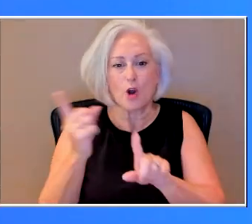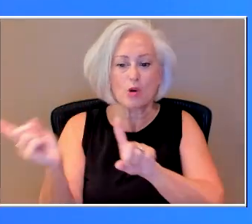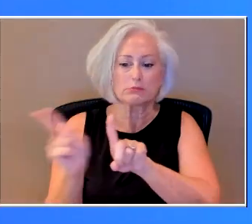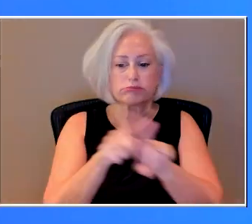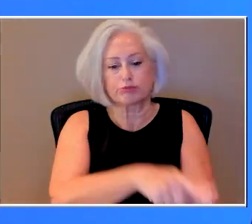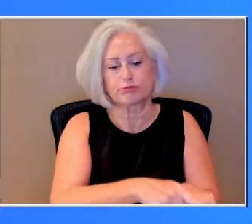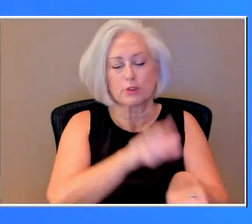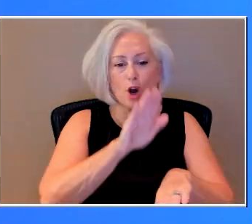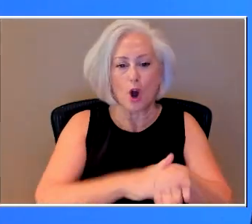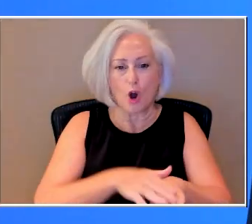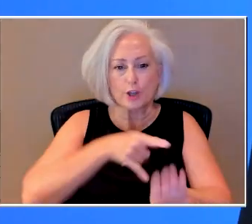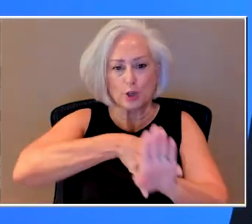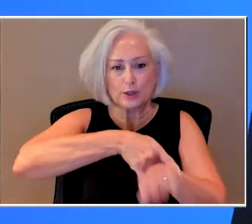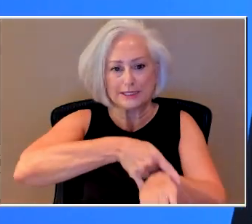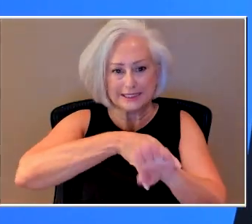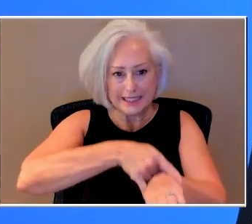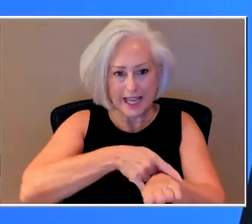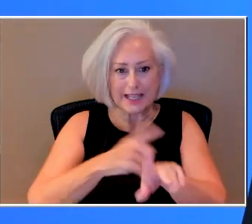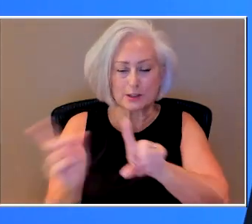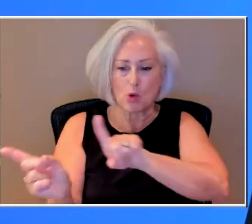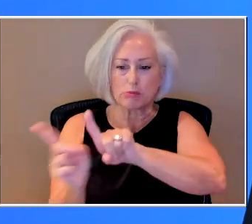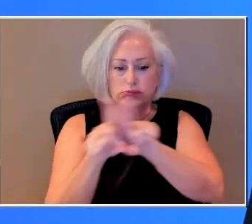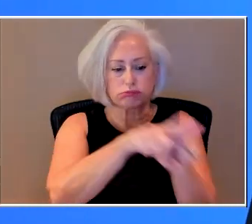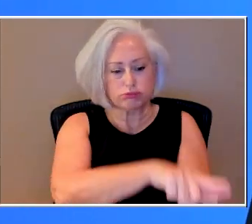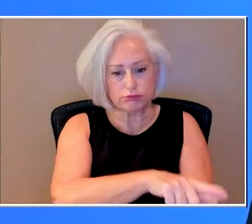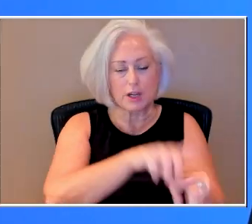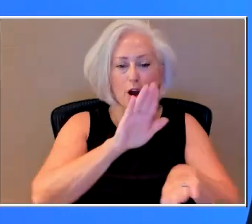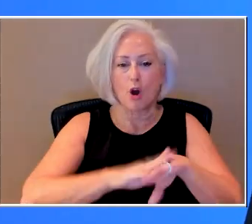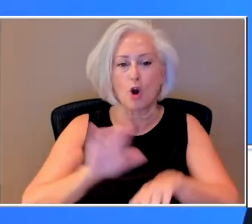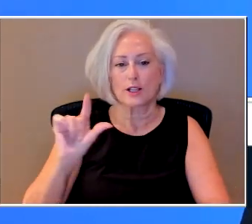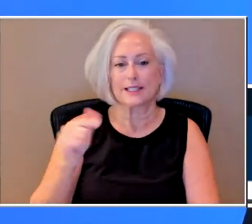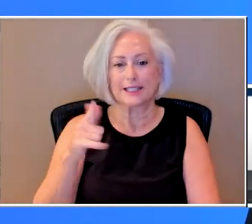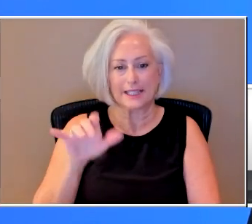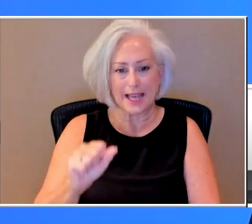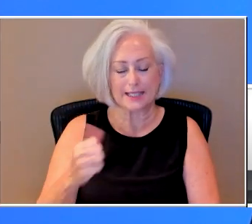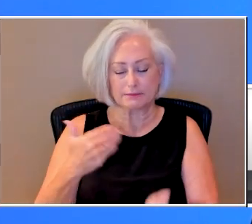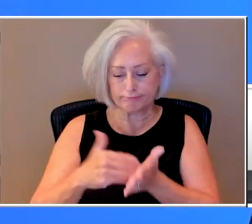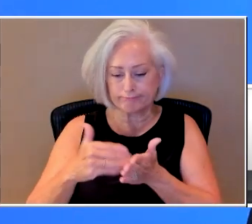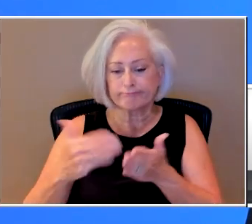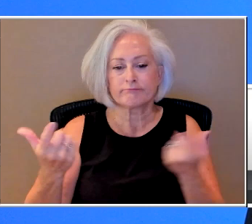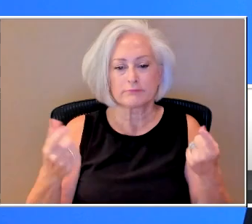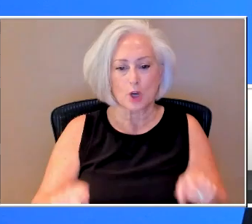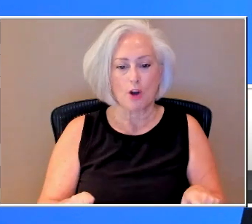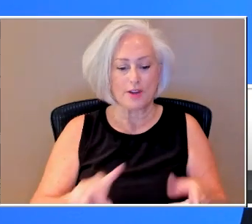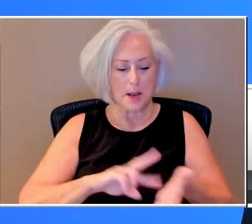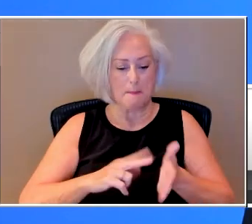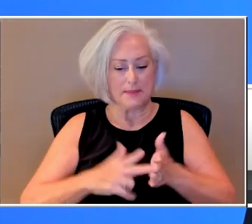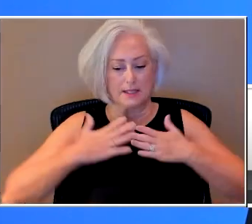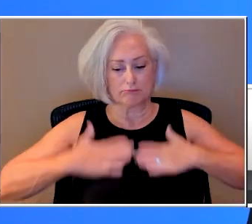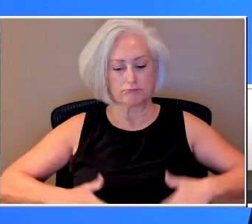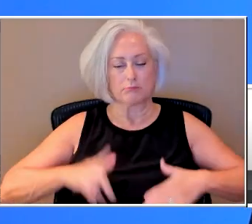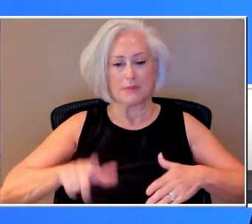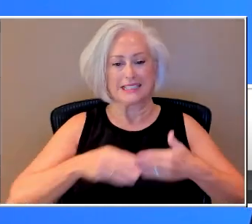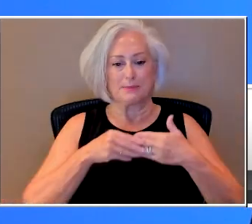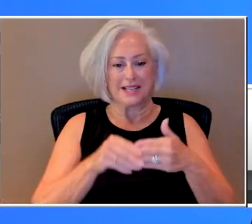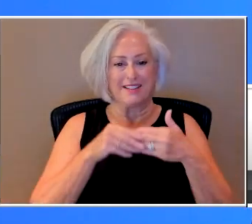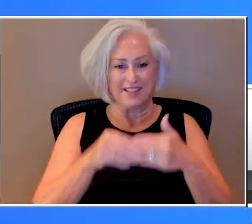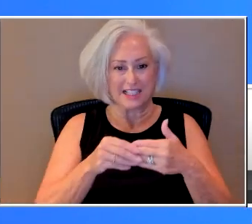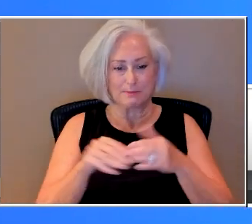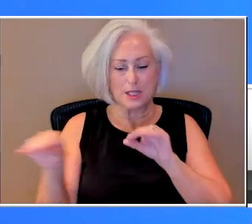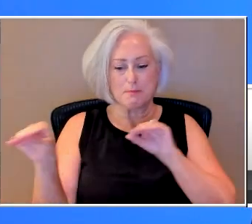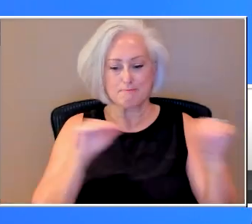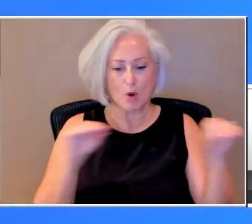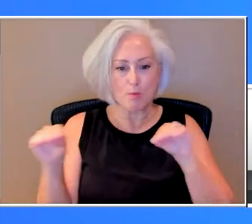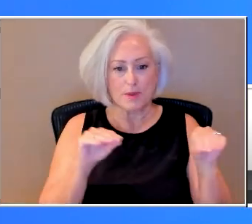thrown into your legs or tackled into your legs happens quite often. So flexibility is key, mobility is key, and then